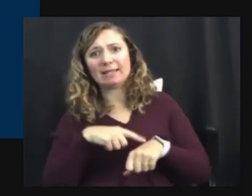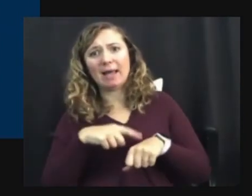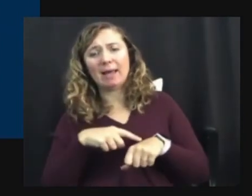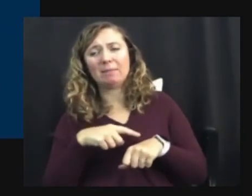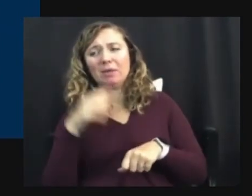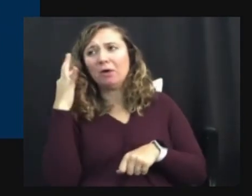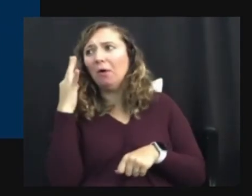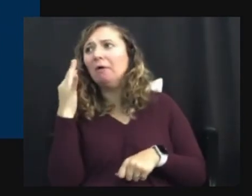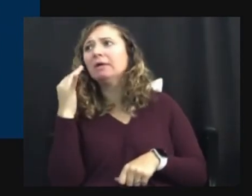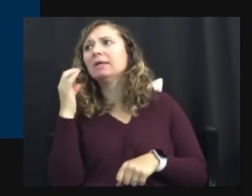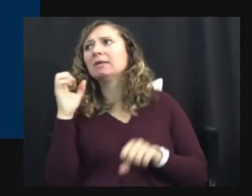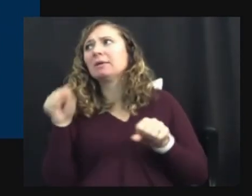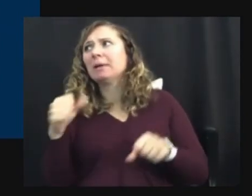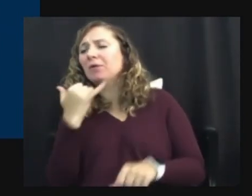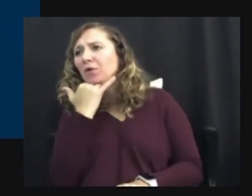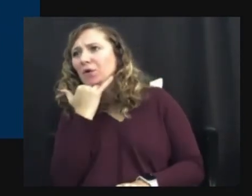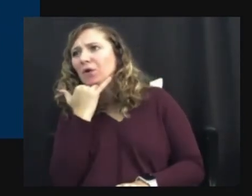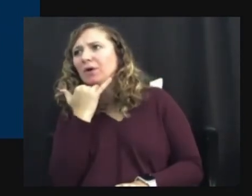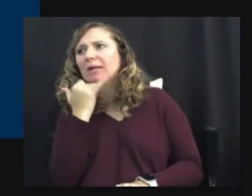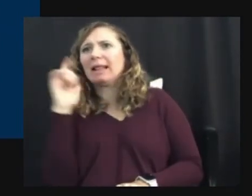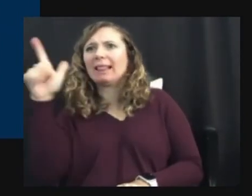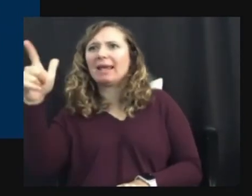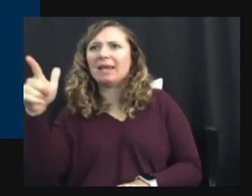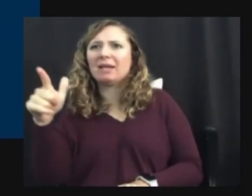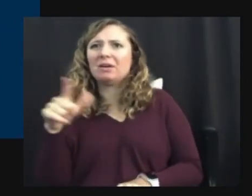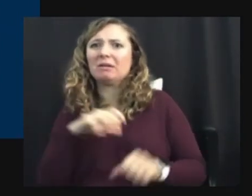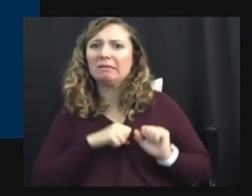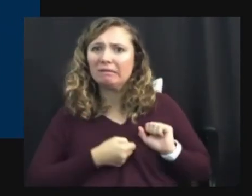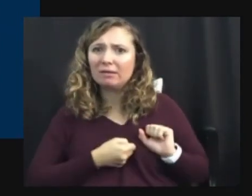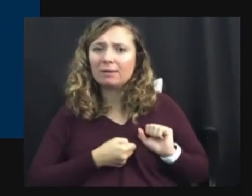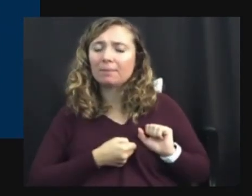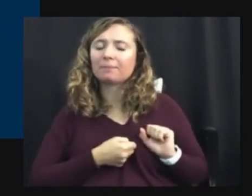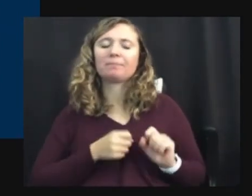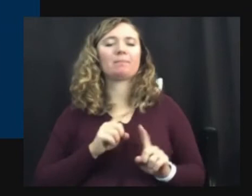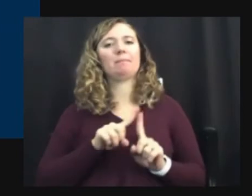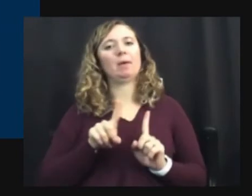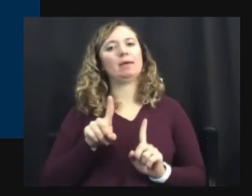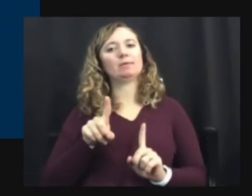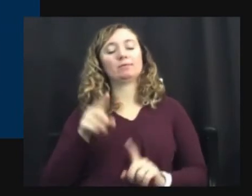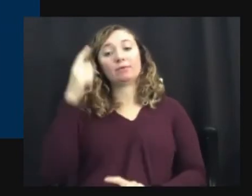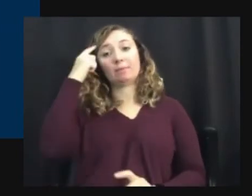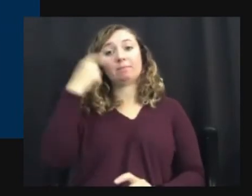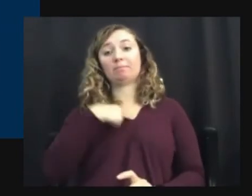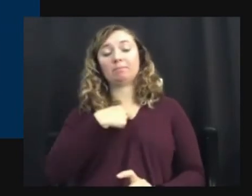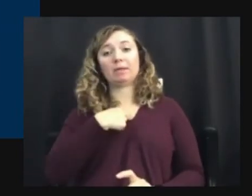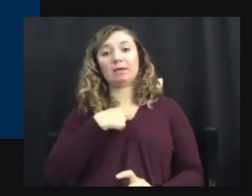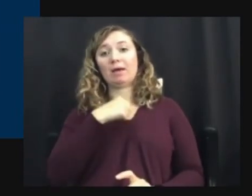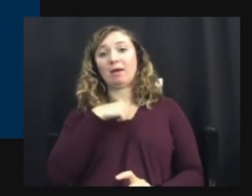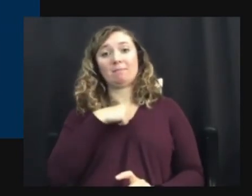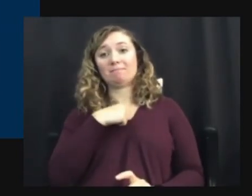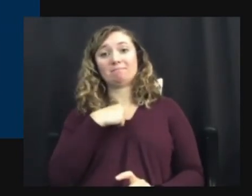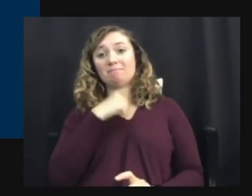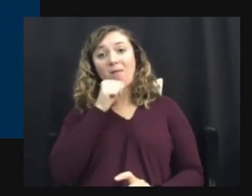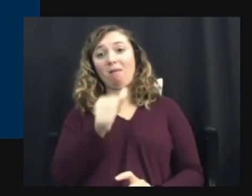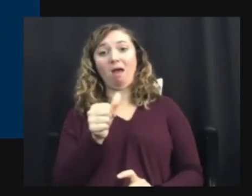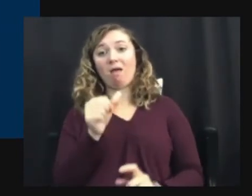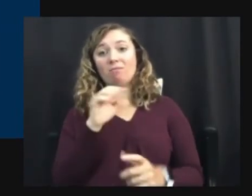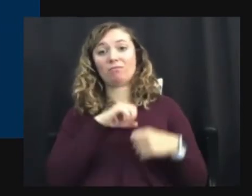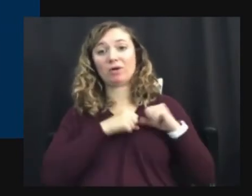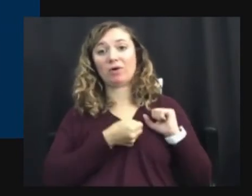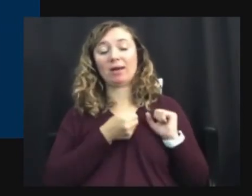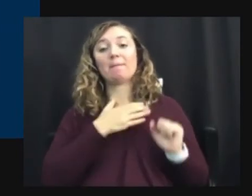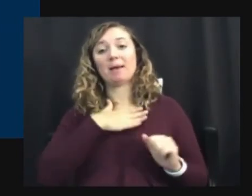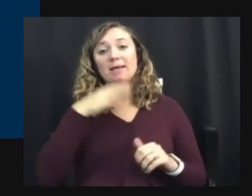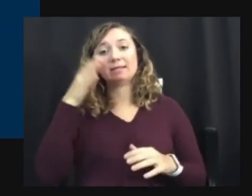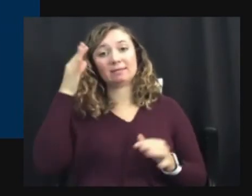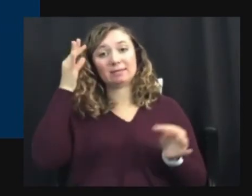regret this later? I can tell you that I am not in any way regretting the